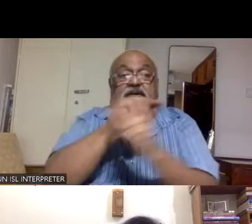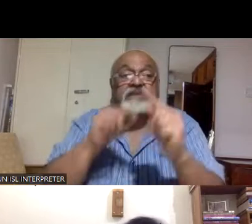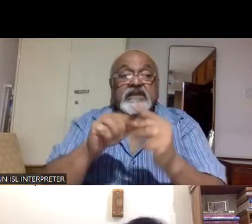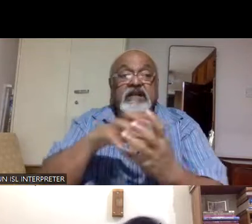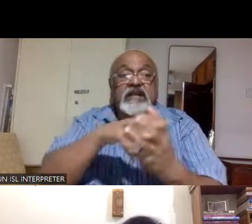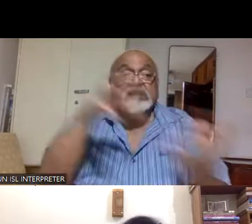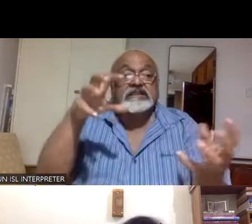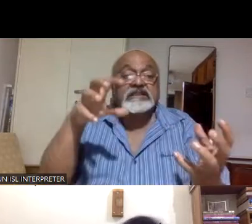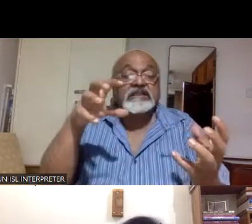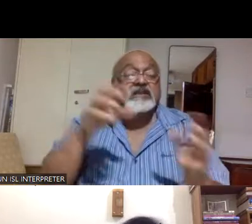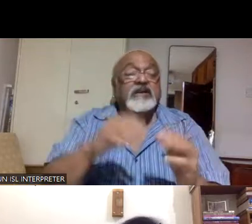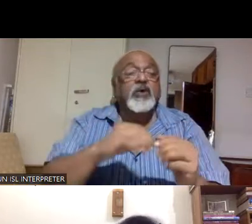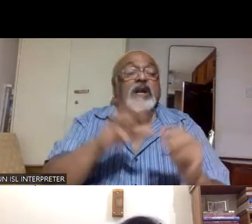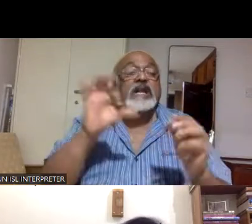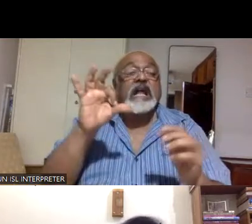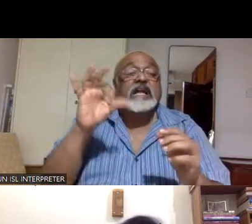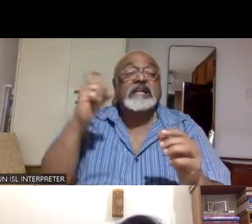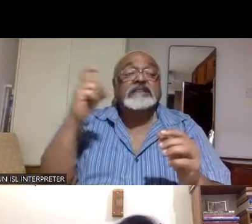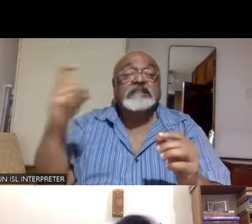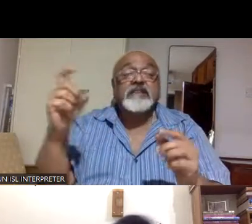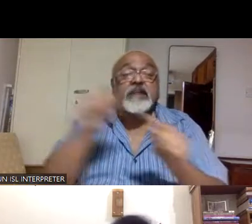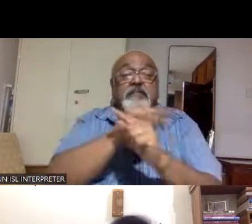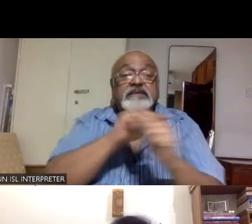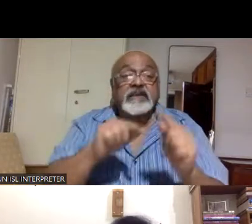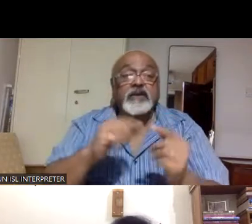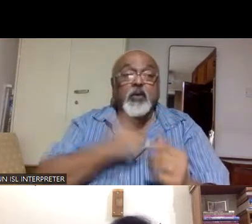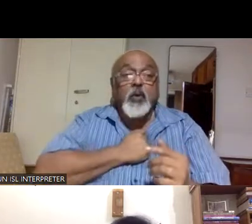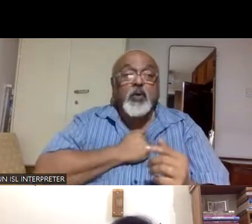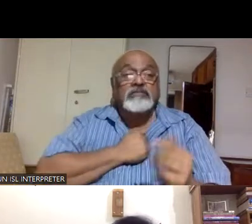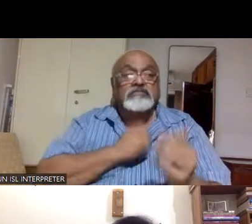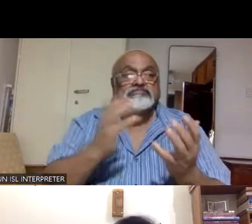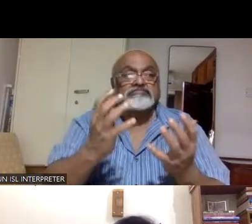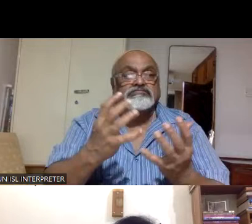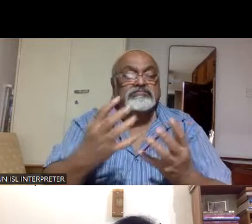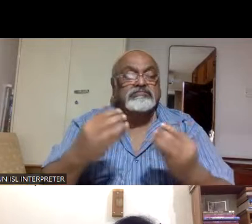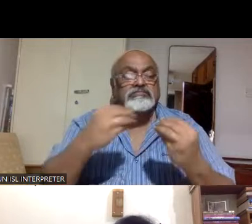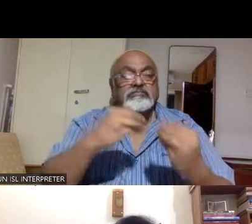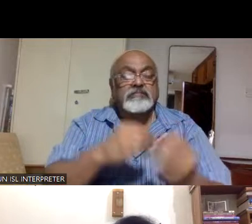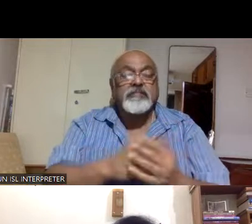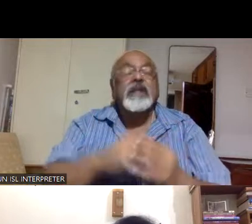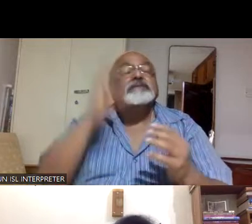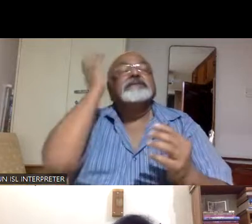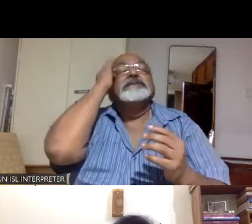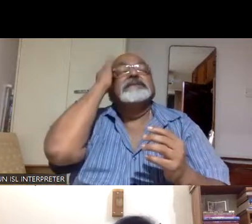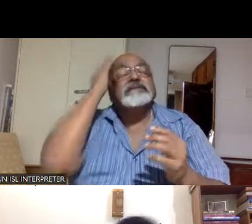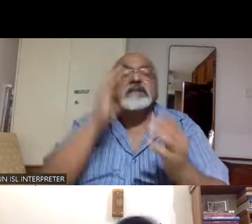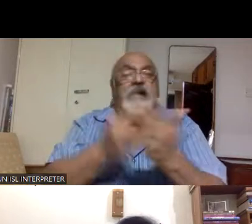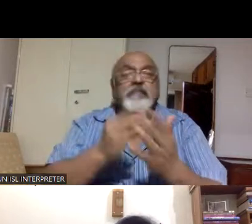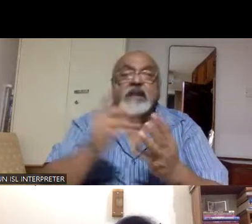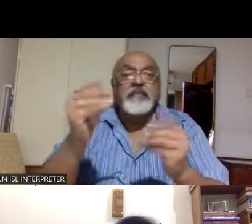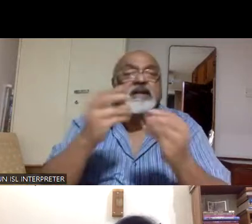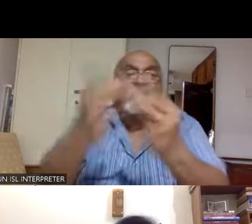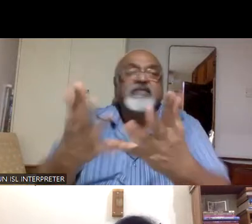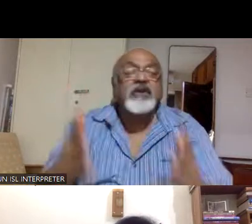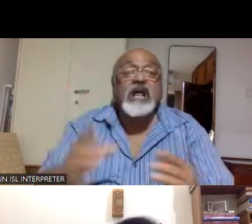own 97%, and this is not a figure I'm giving you from out of the blue. This is a figure from